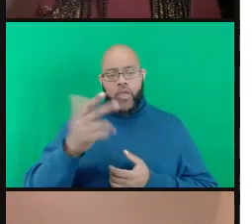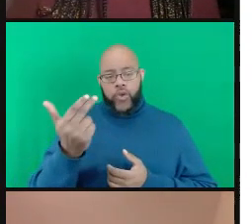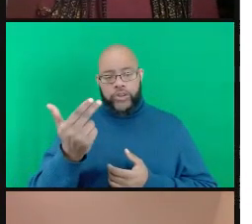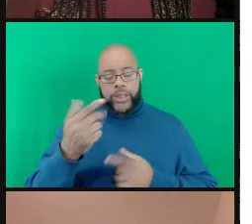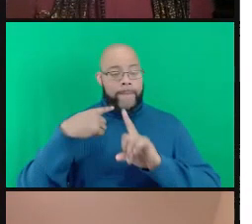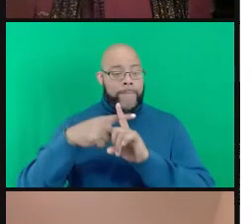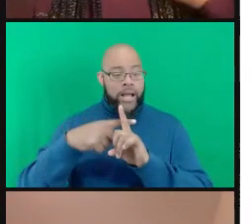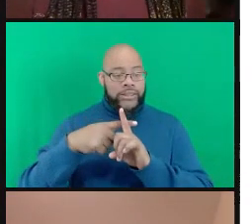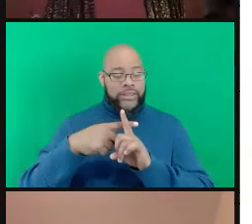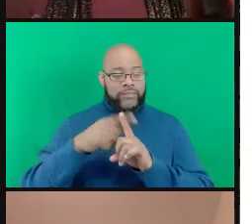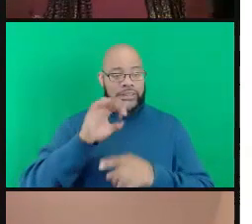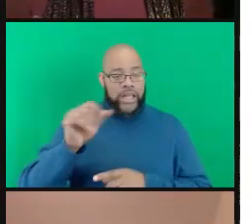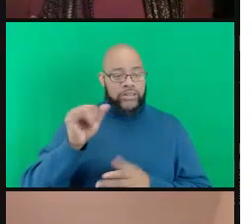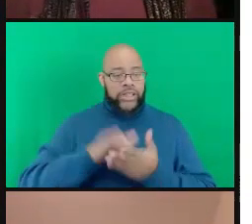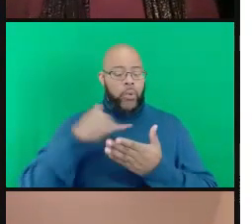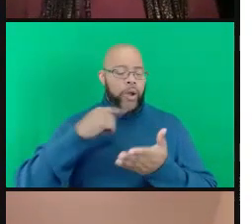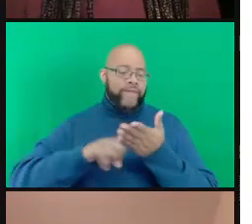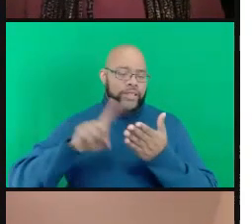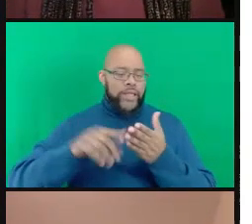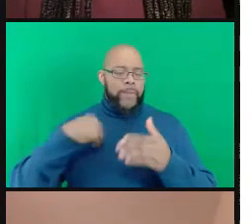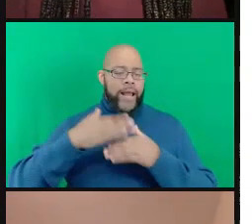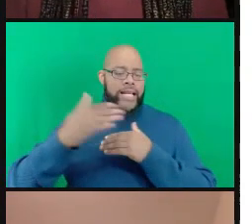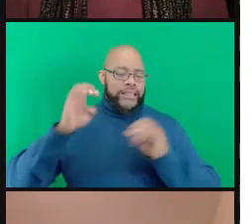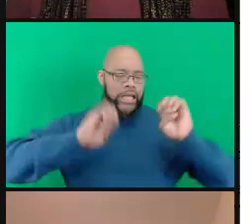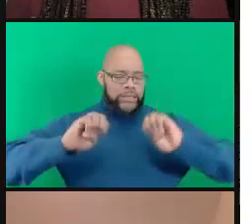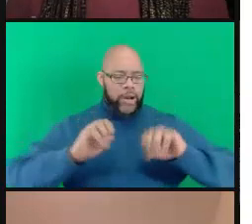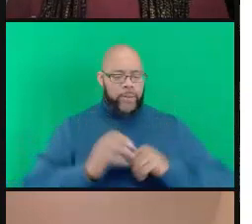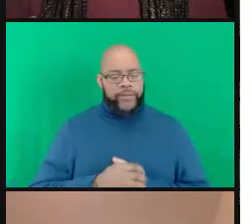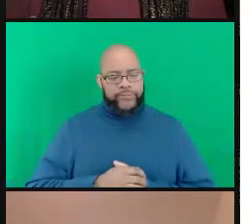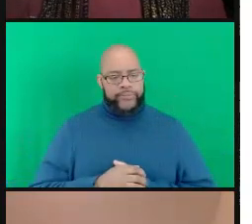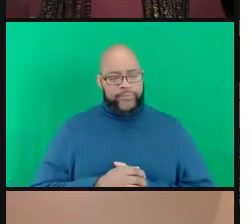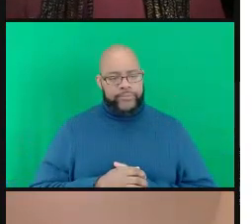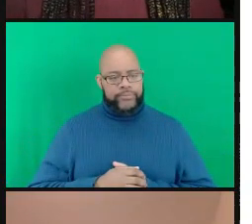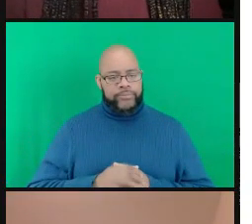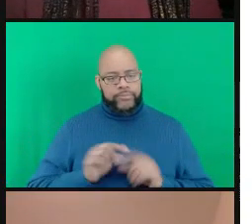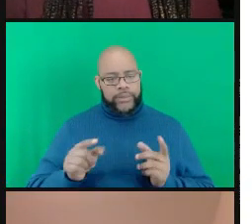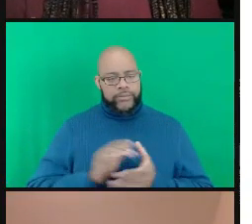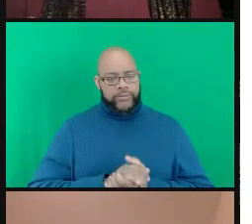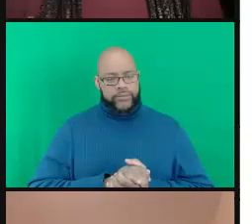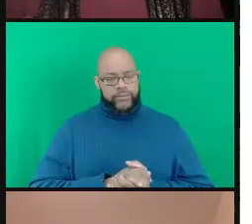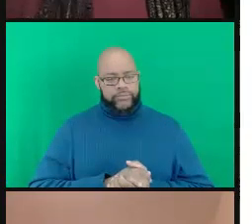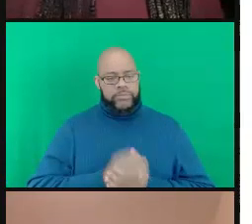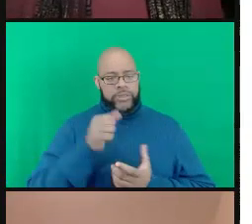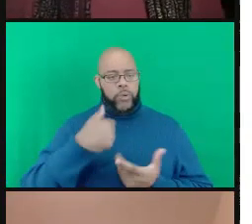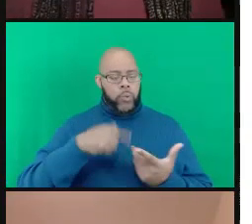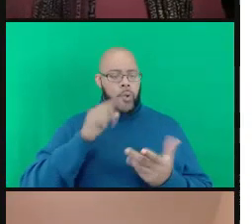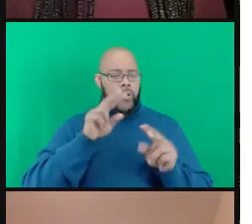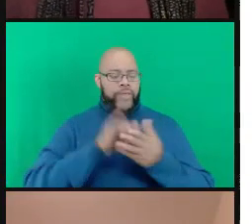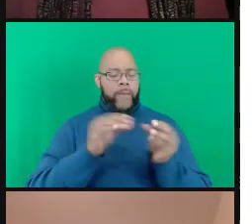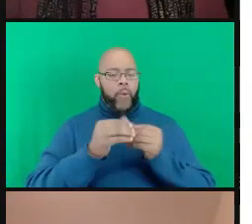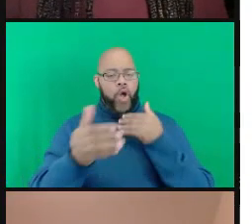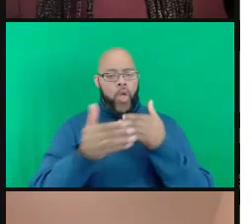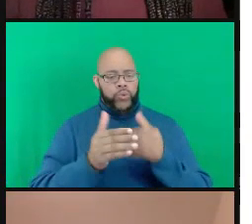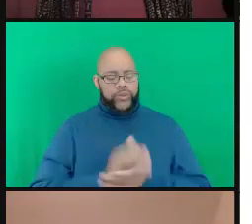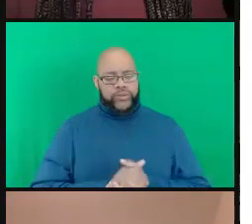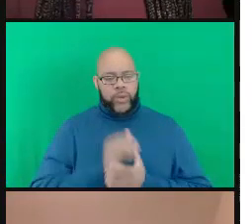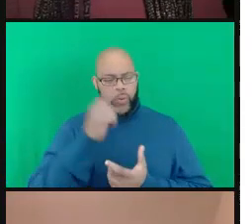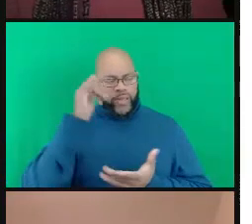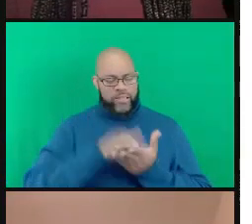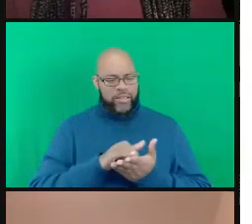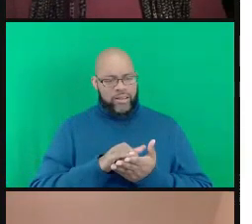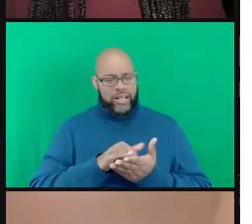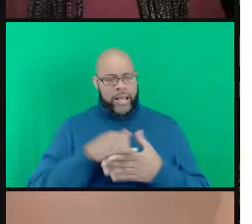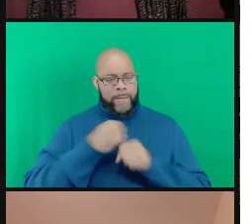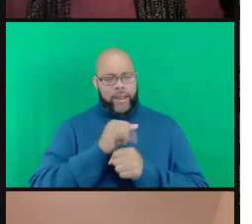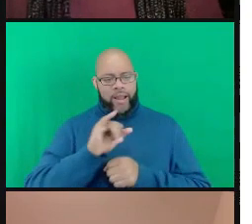T cells, which we're going to investigate in my next experiment. But yeah, so we'll be looking at that more closely. But I don't think they make